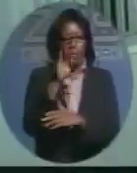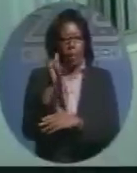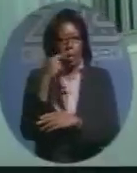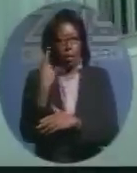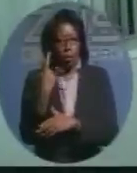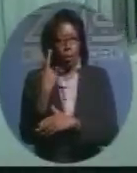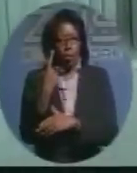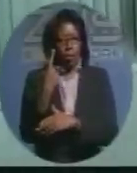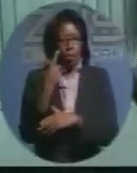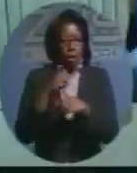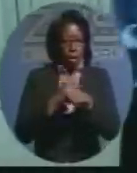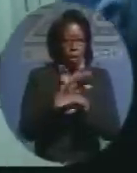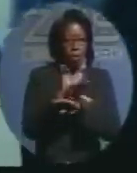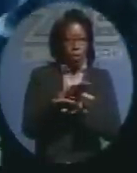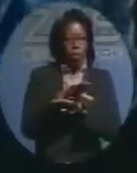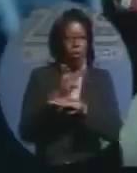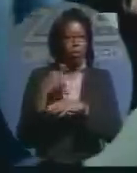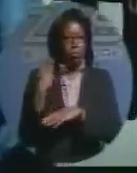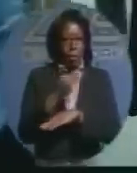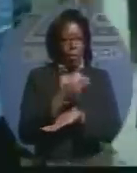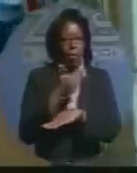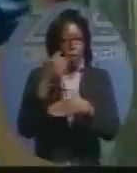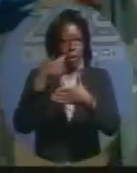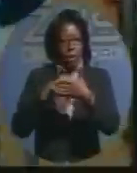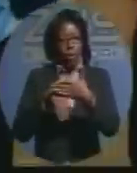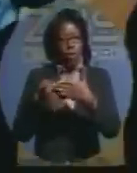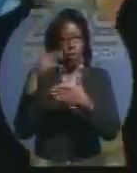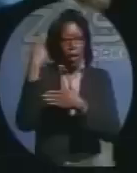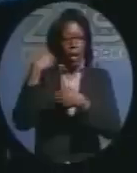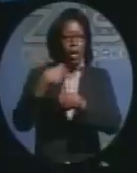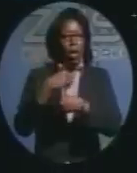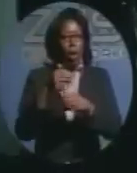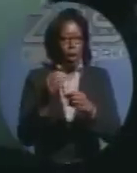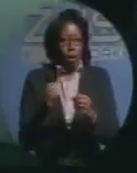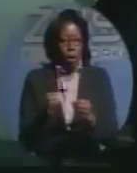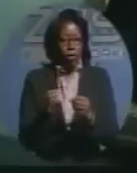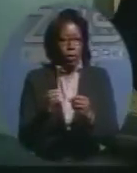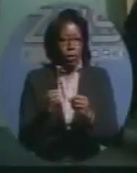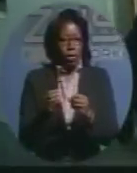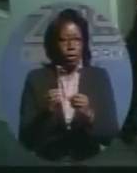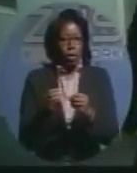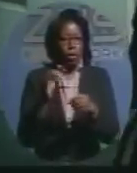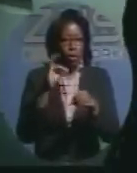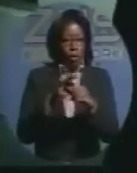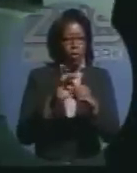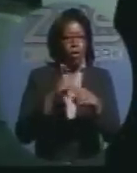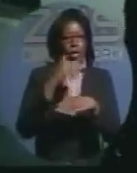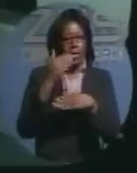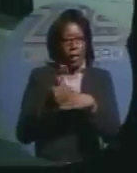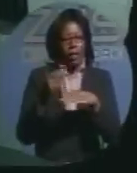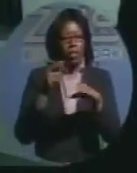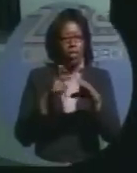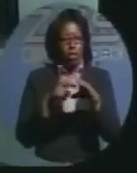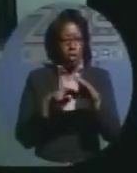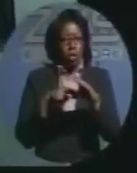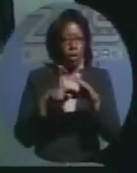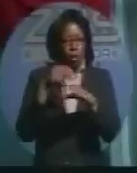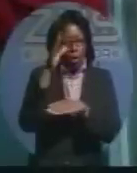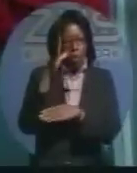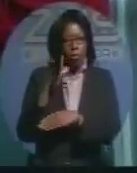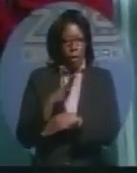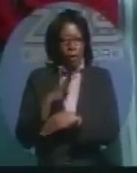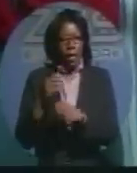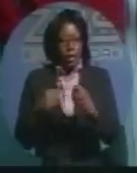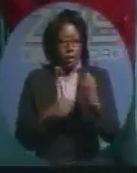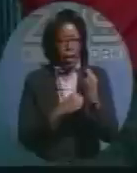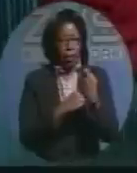National Movement council members trickled into their Mackey Street headquarters to cast a ballot for the next national chairman and deputy. A number of